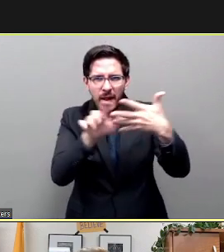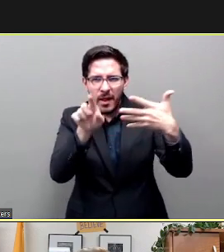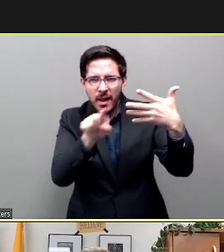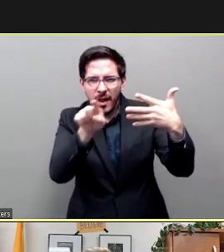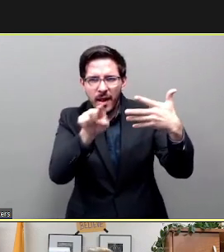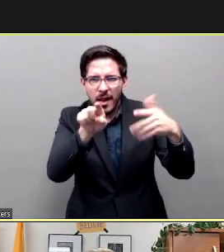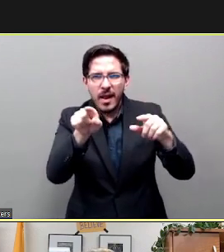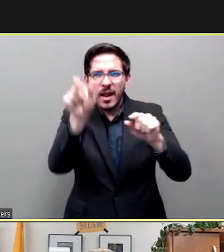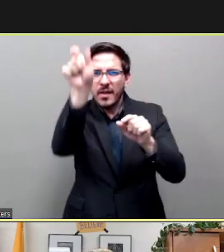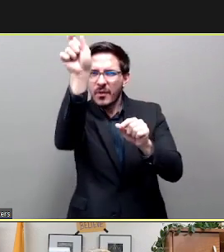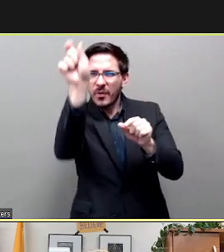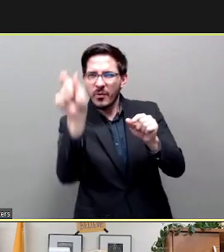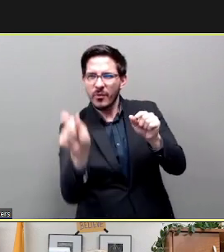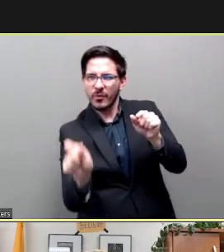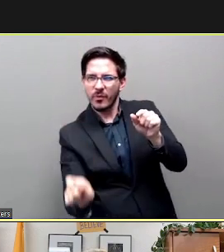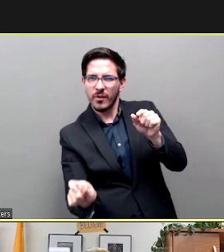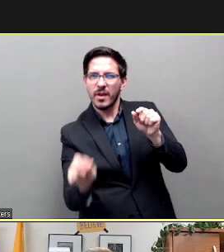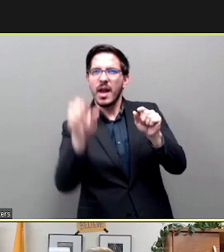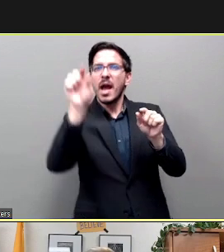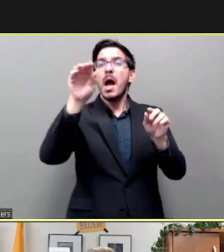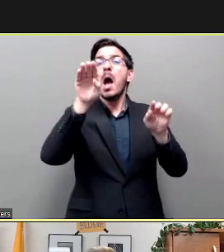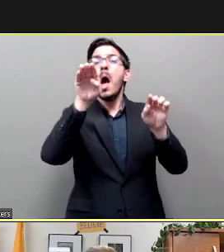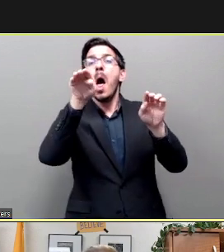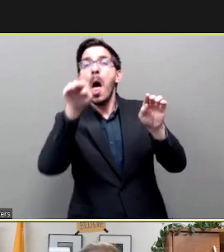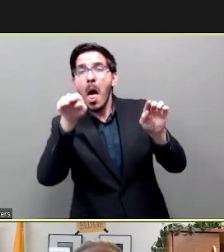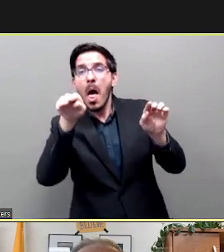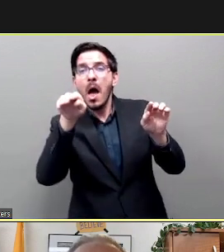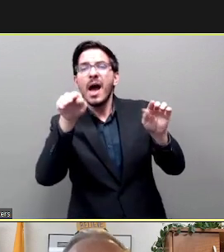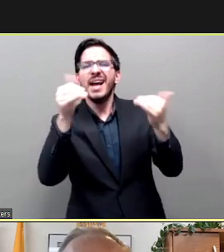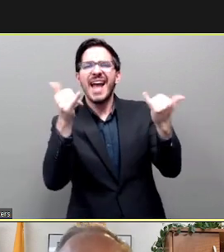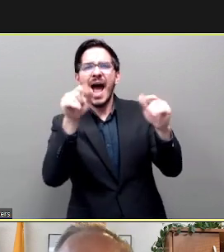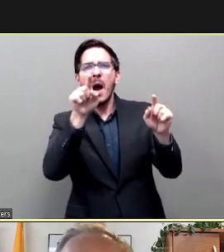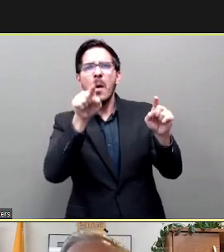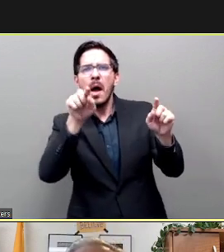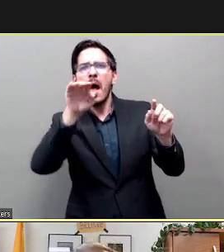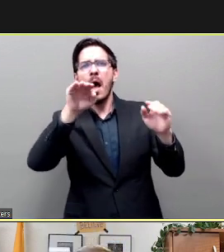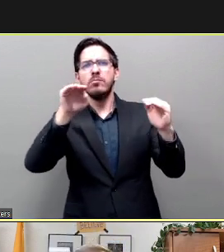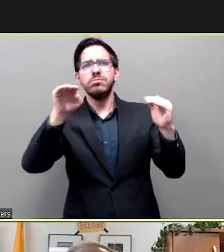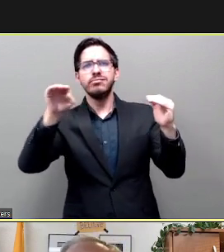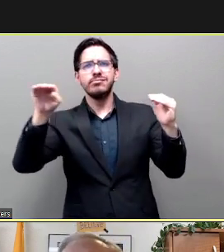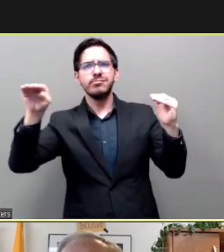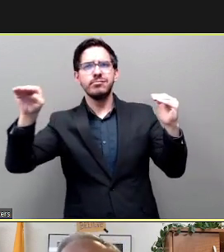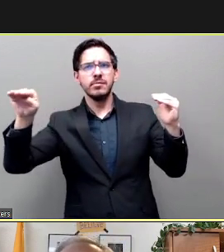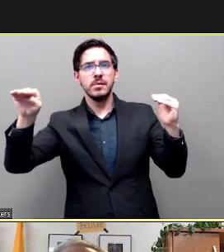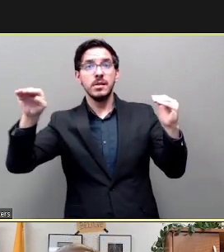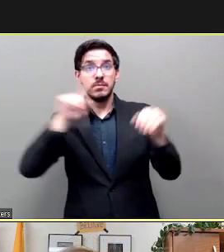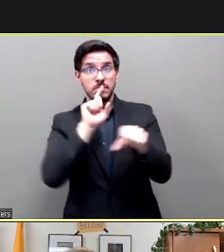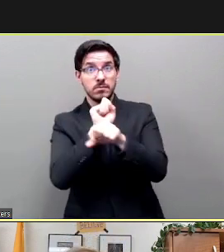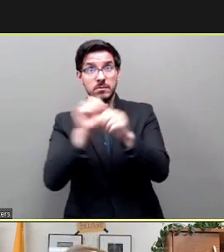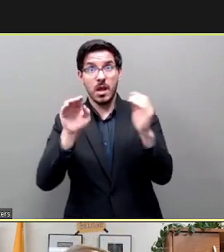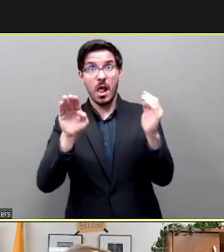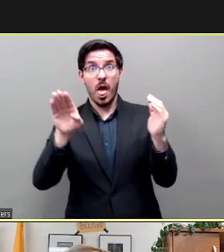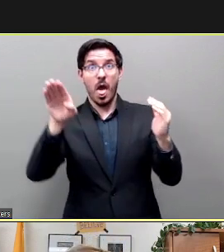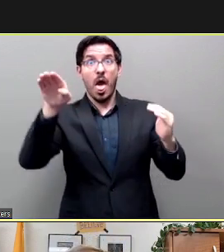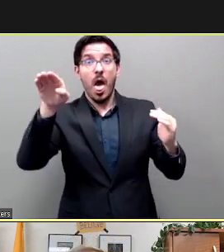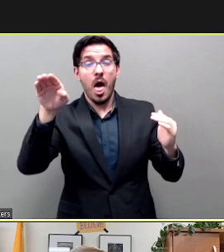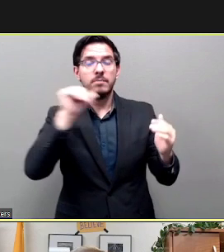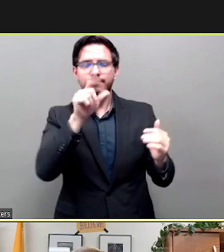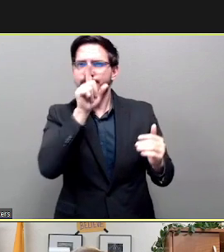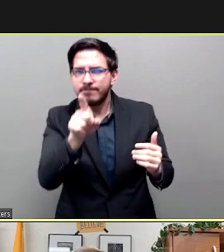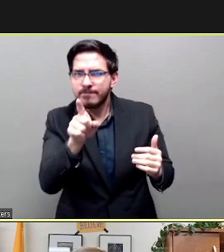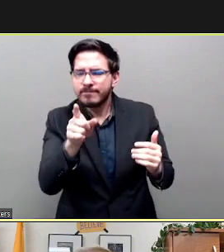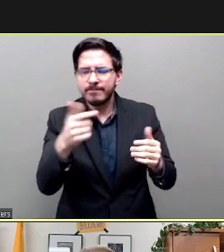actually sort of leveled off, and I'm not sure it's coming up, but we have seen a slight increase in